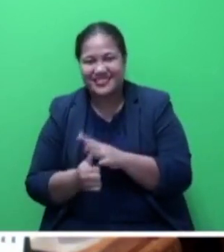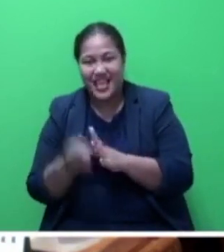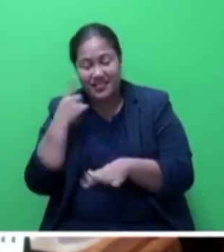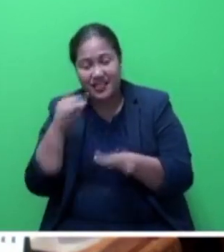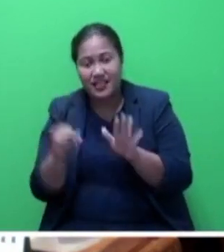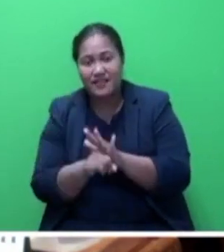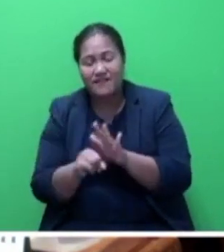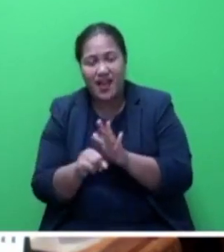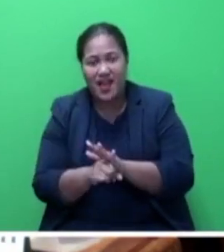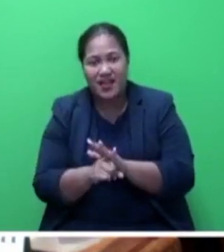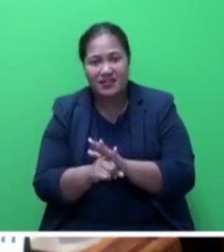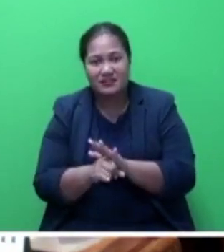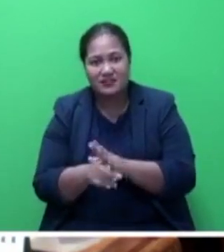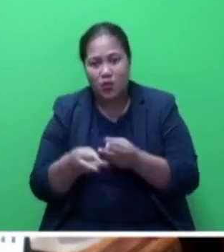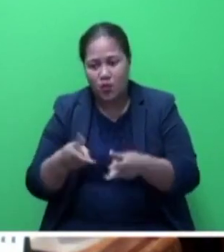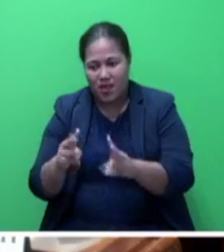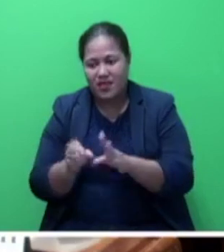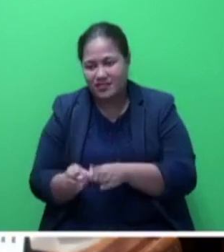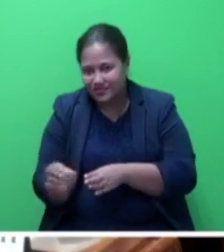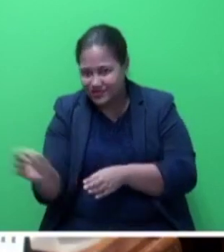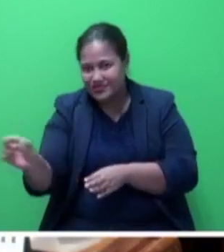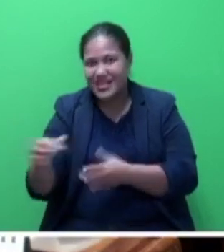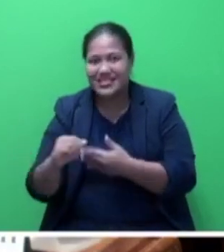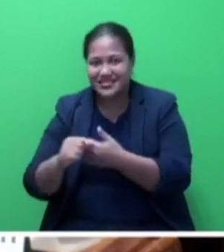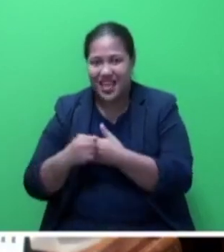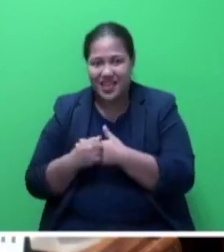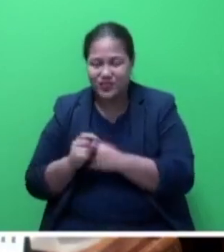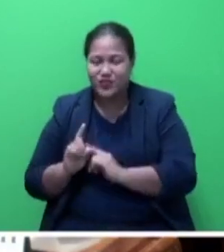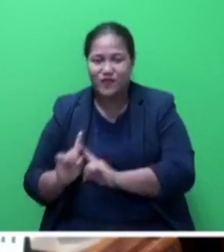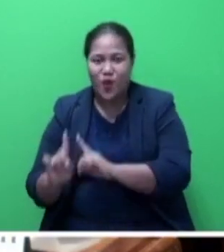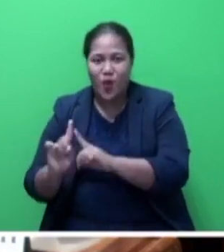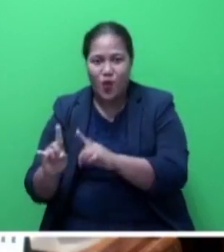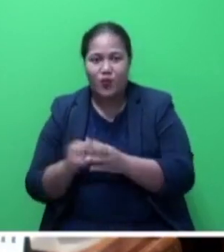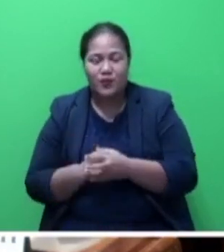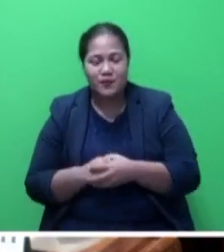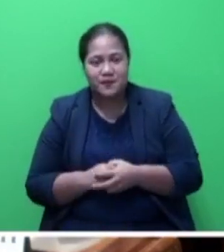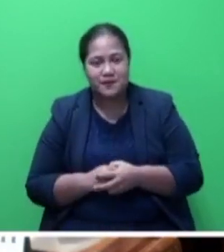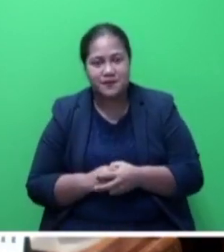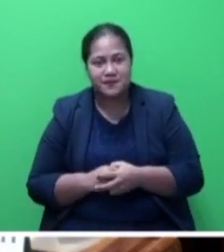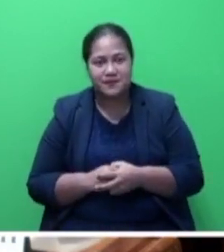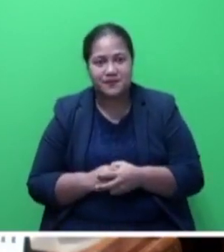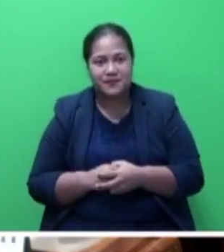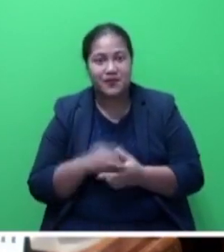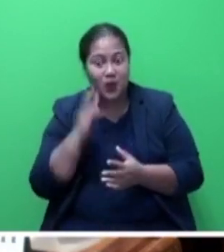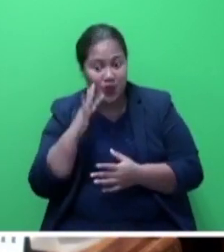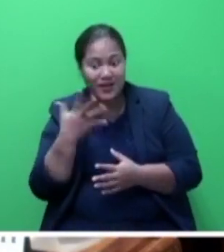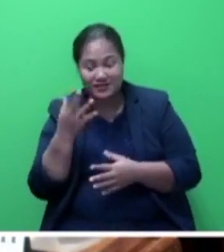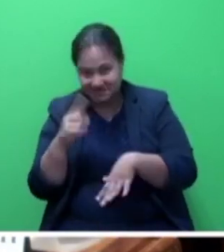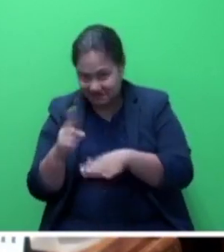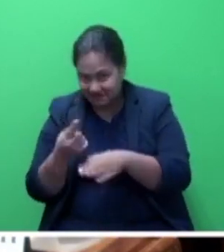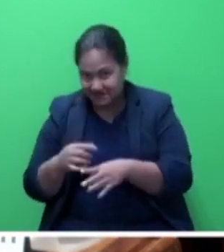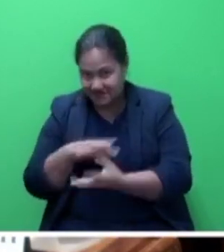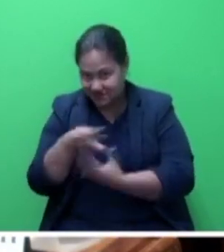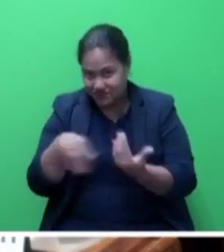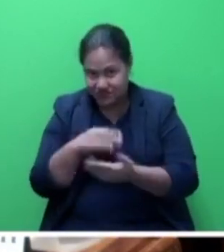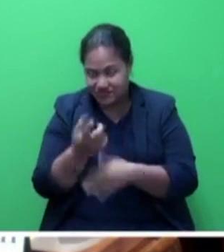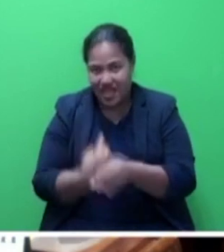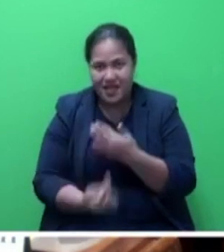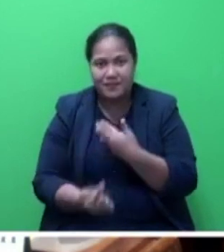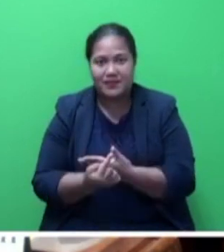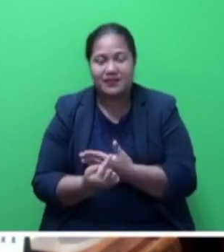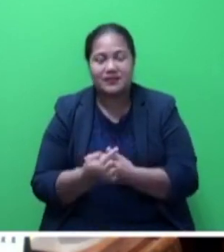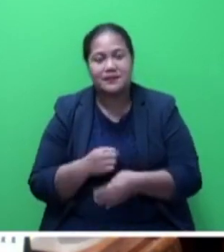identify routes that are safe for them, should there be a need for them to use